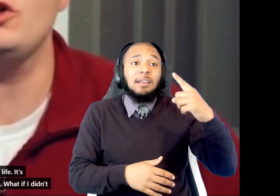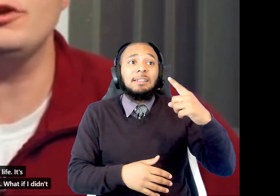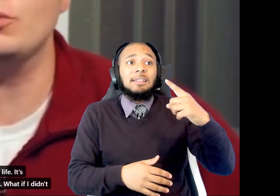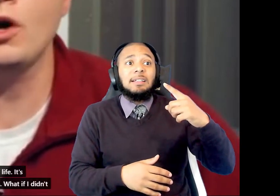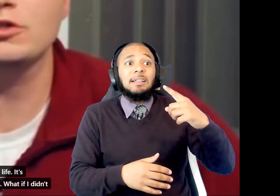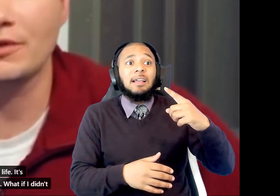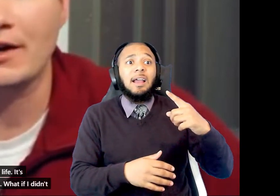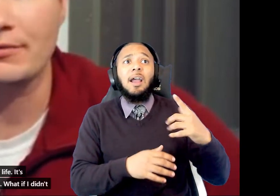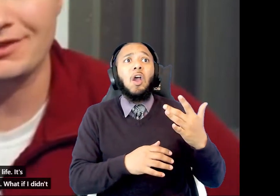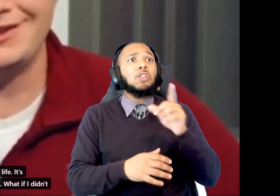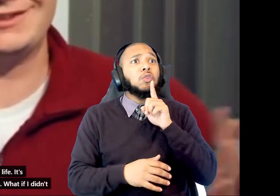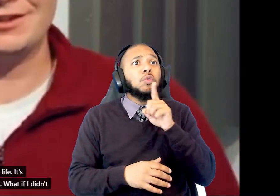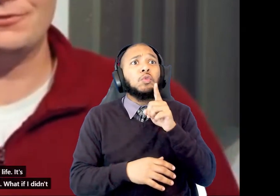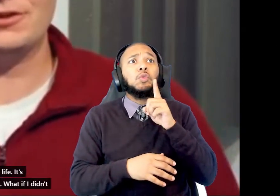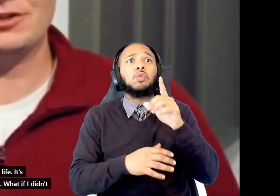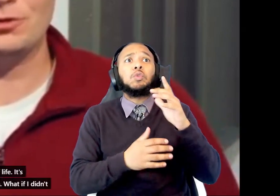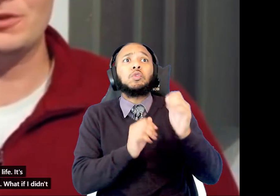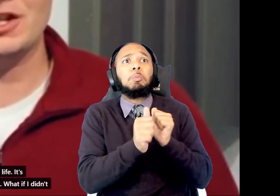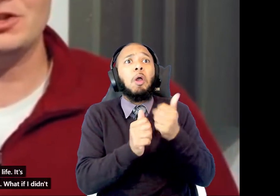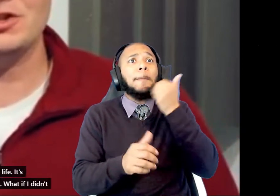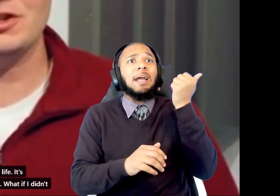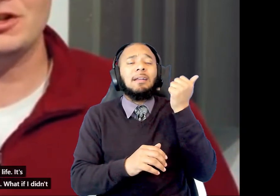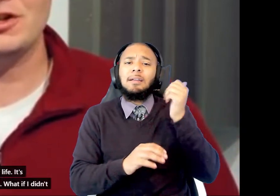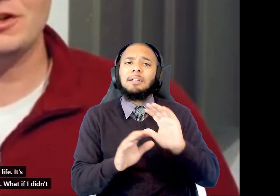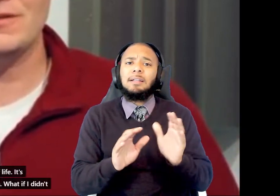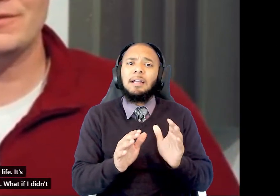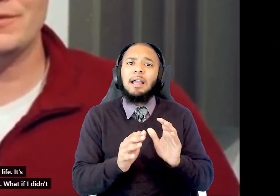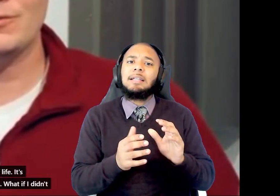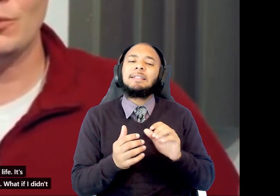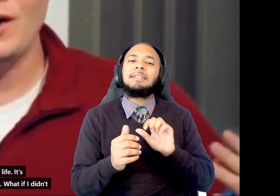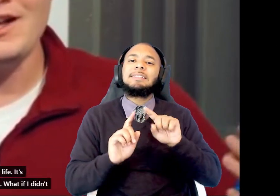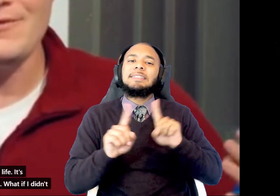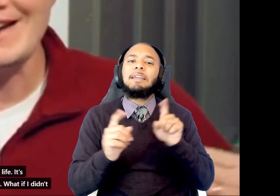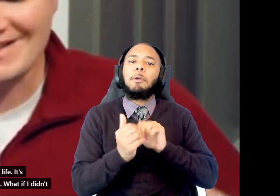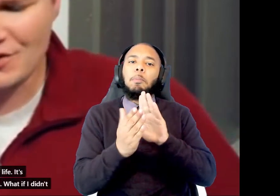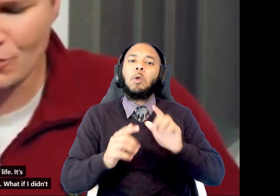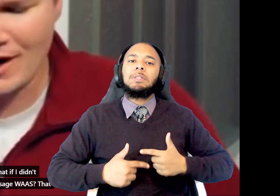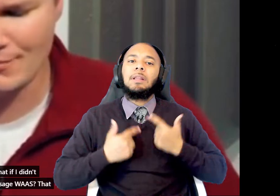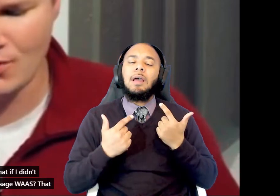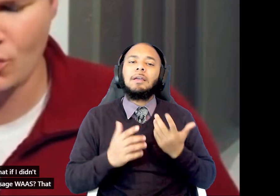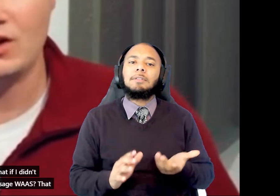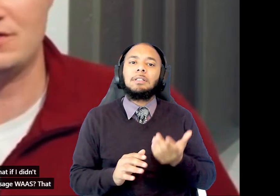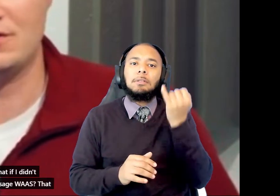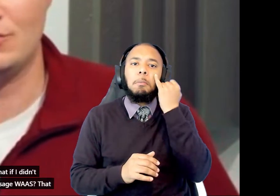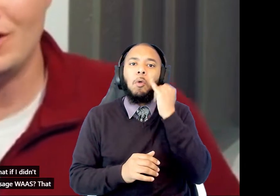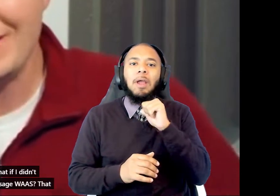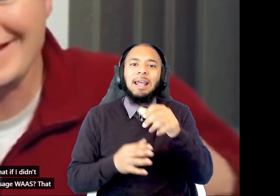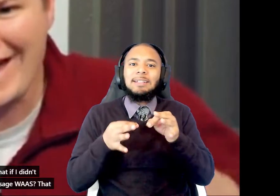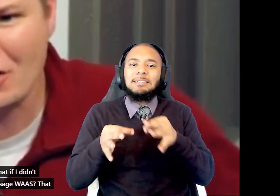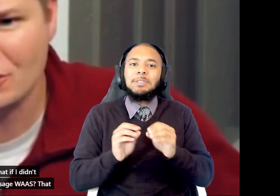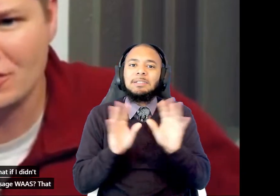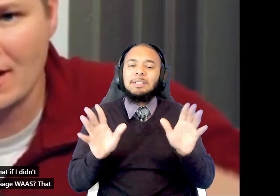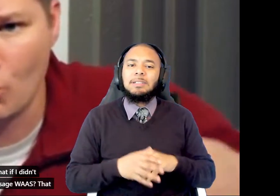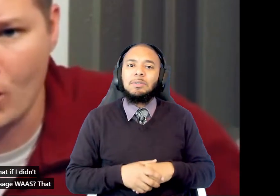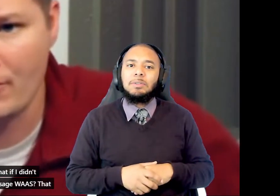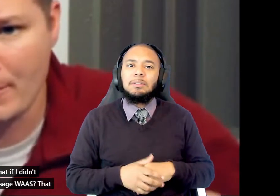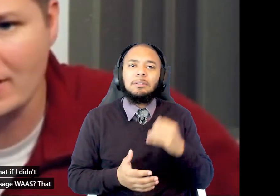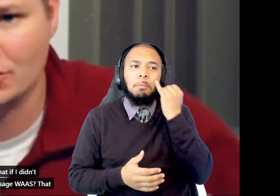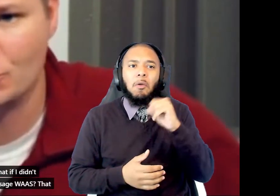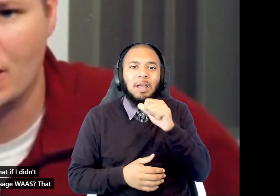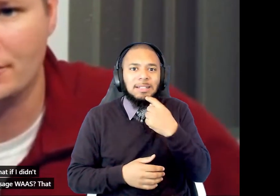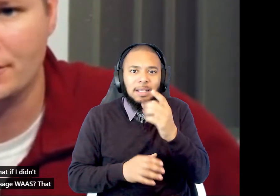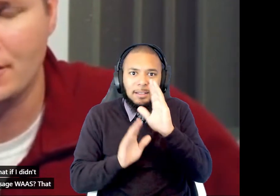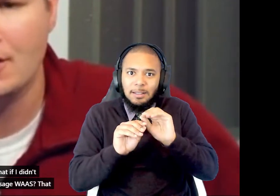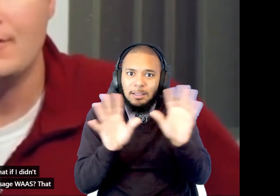students in all their walks of life. See, that's a different interpretation. What if I didn't write my warrant? What if I didn't actually say what